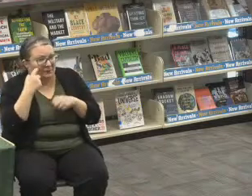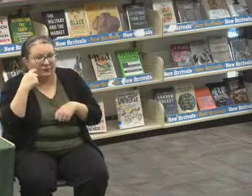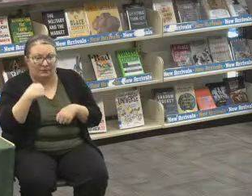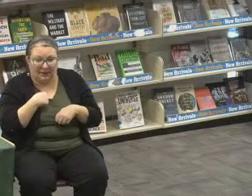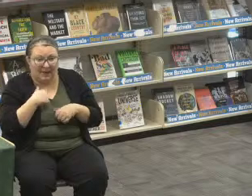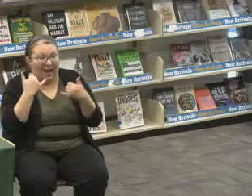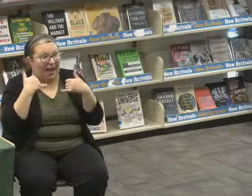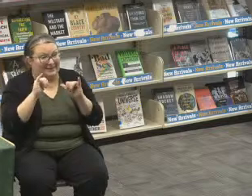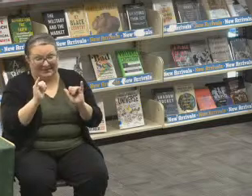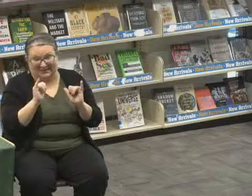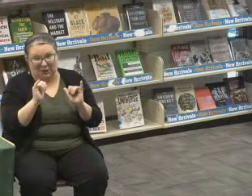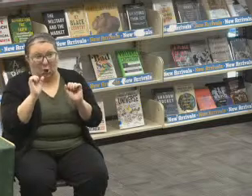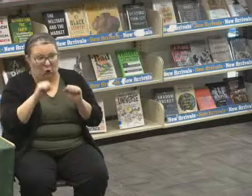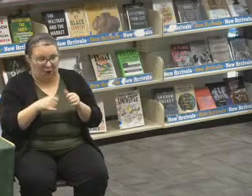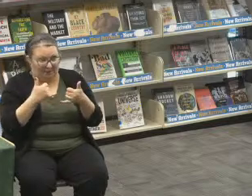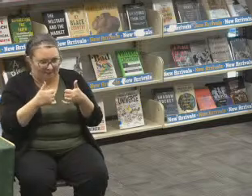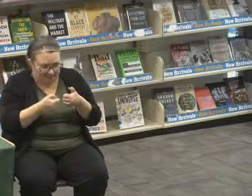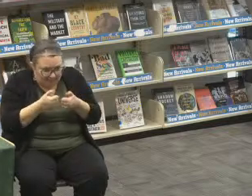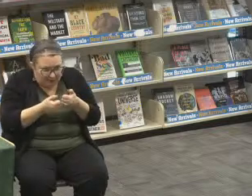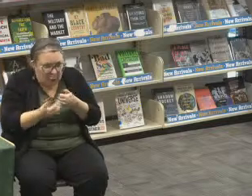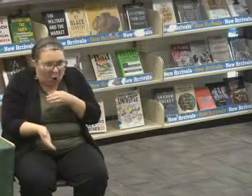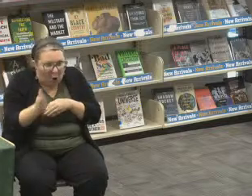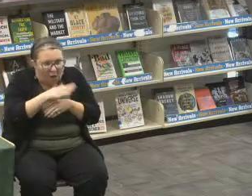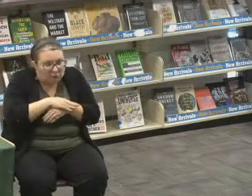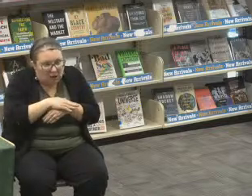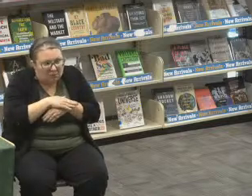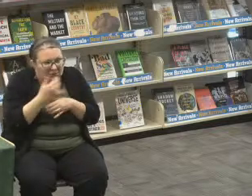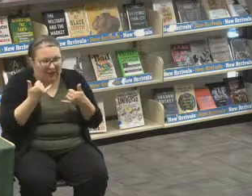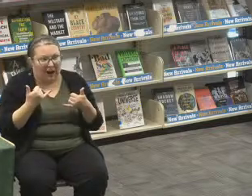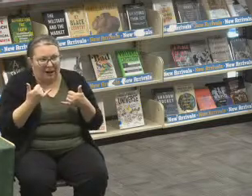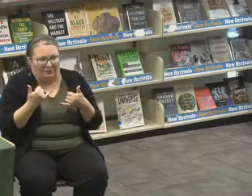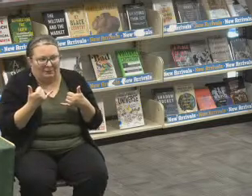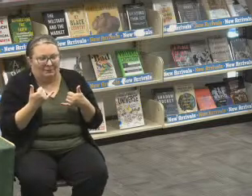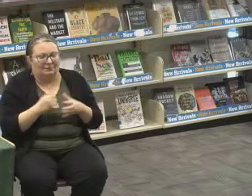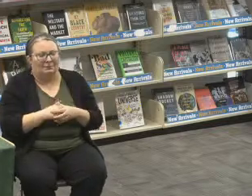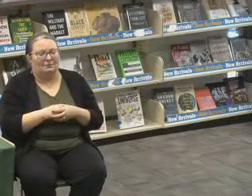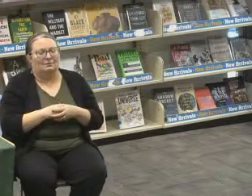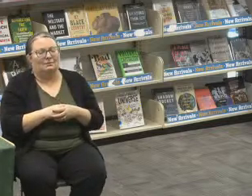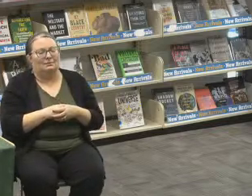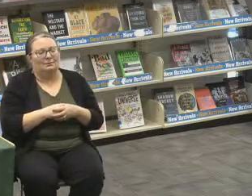me. I can still play video games all day long.